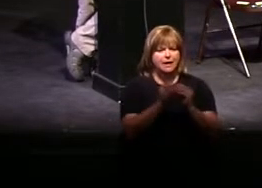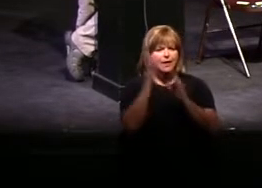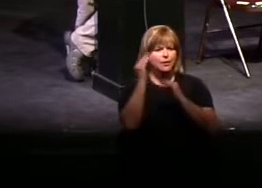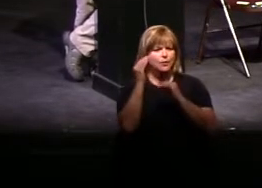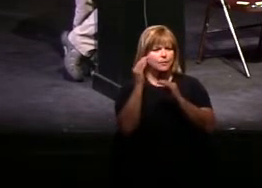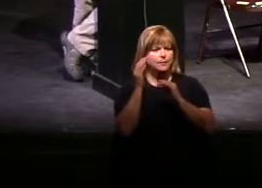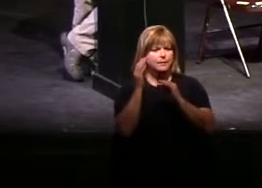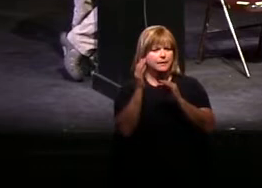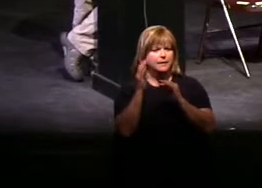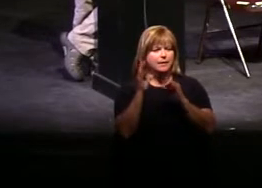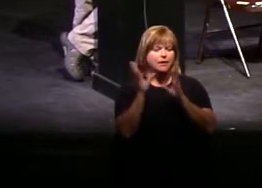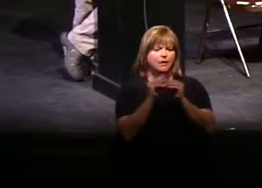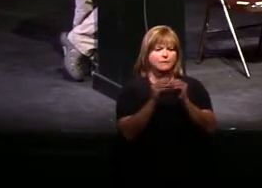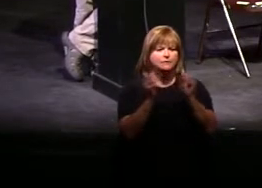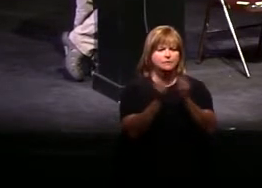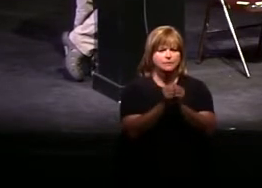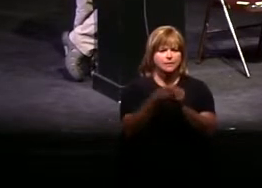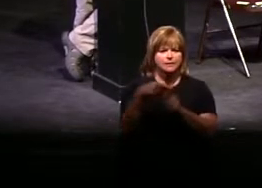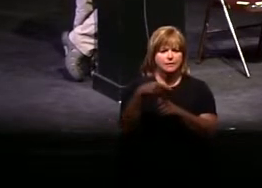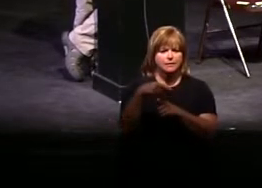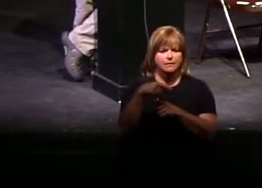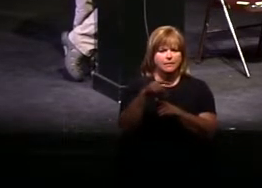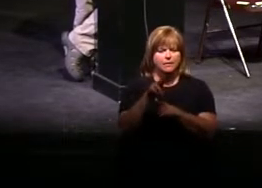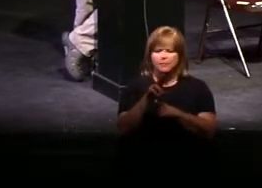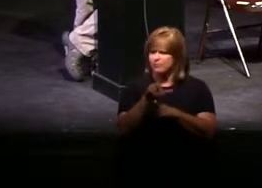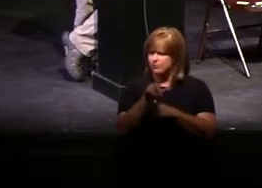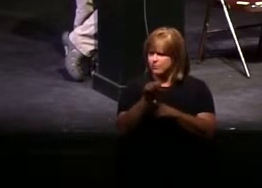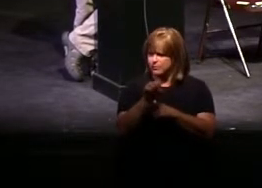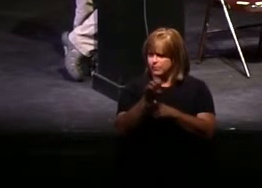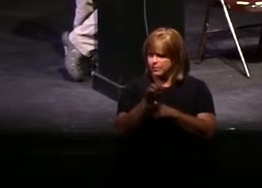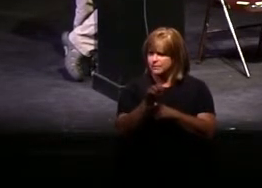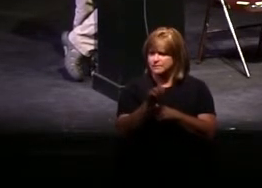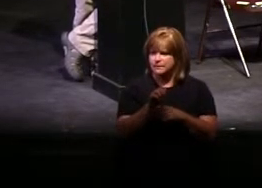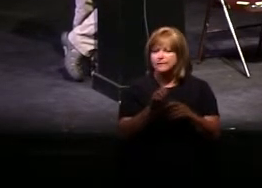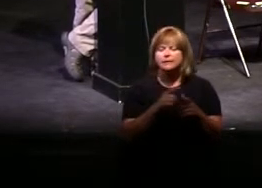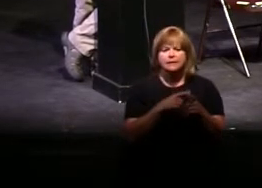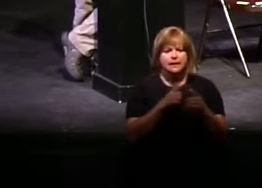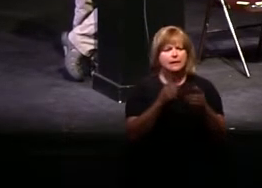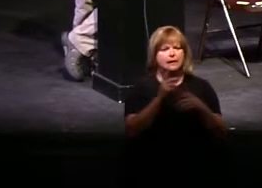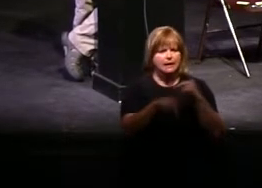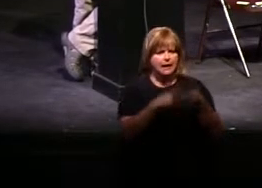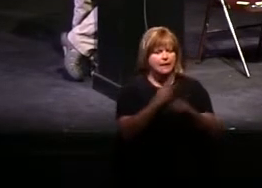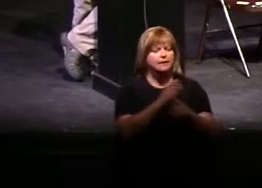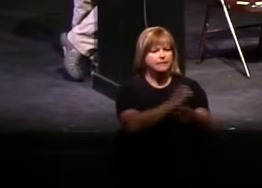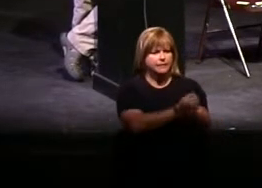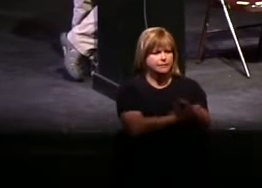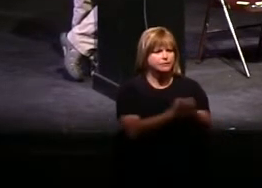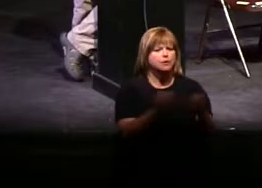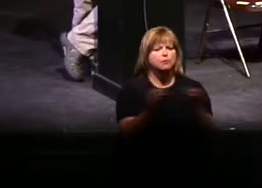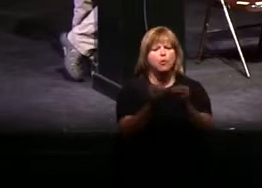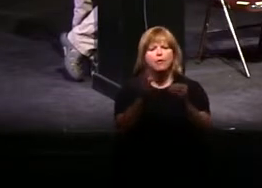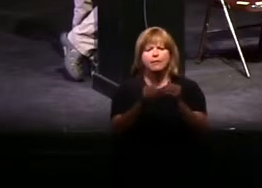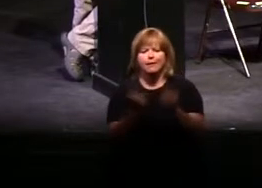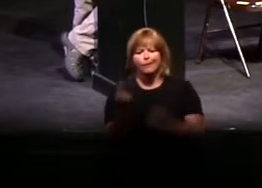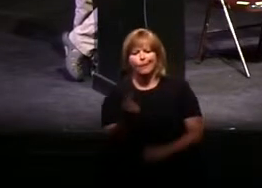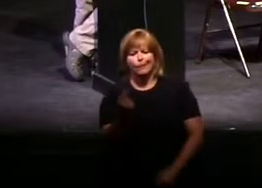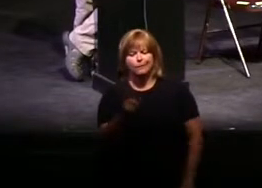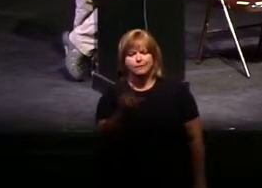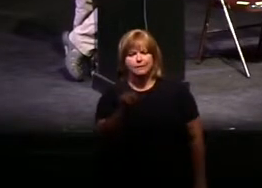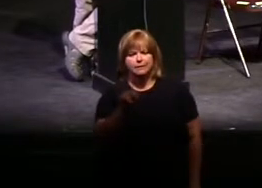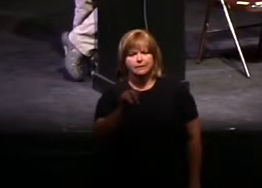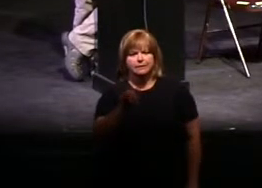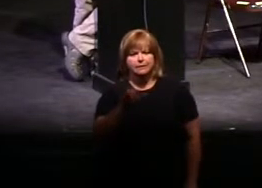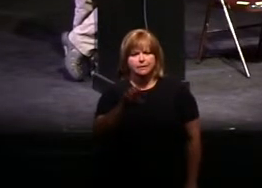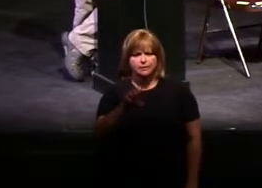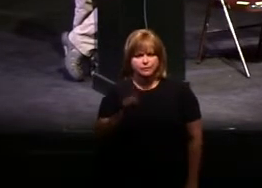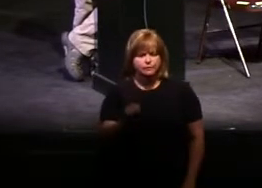with a pulse, with a certain kind of energy, and I meant more than lentils. This week, we've been